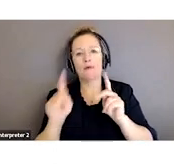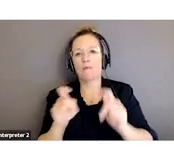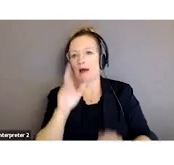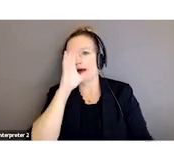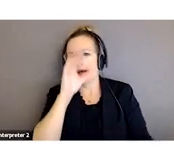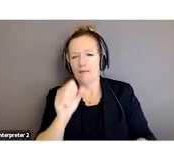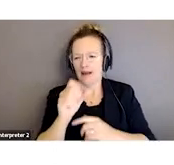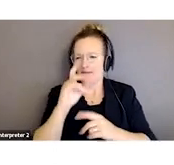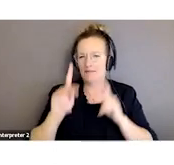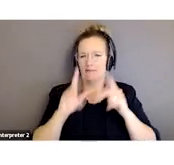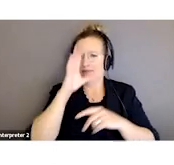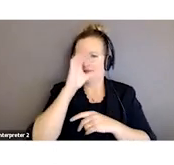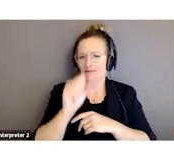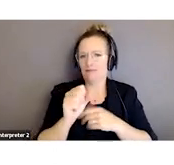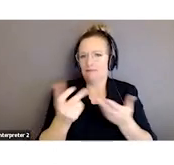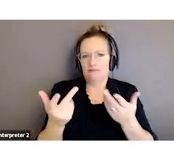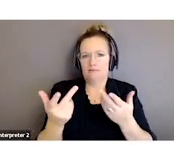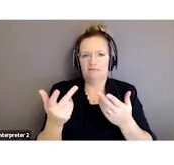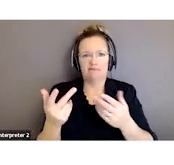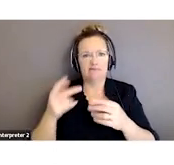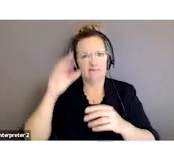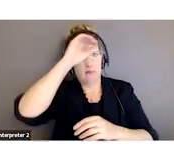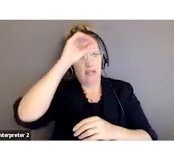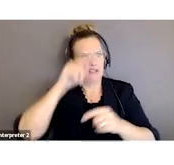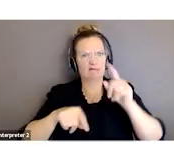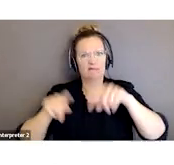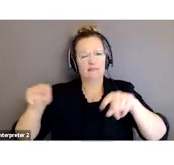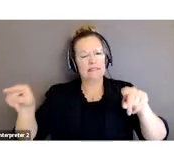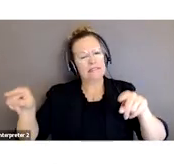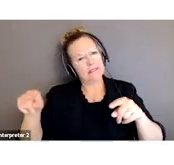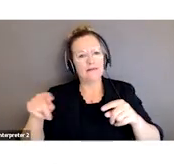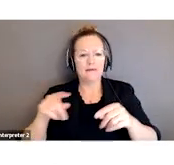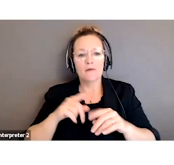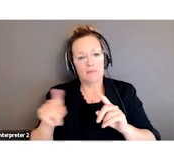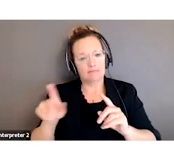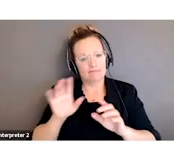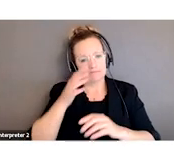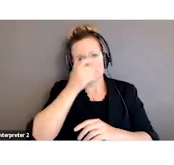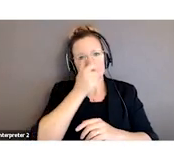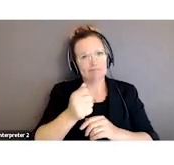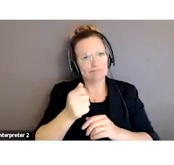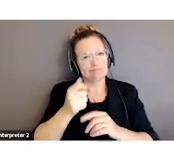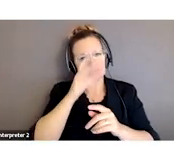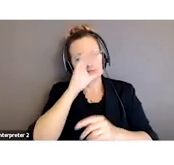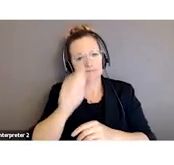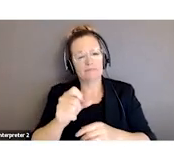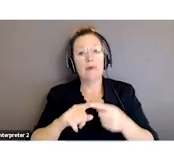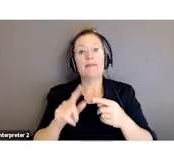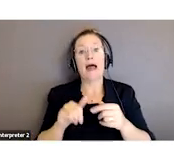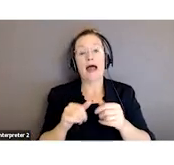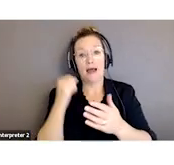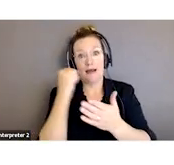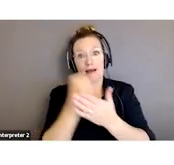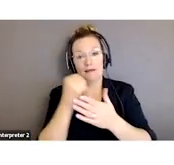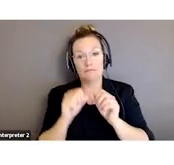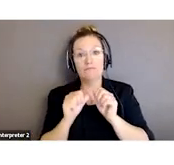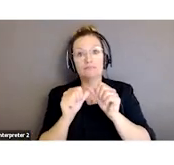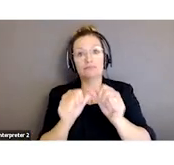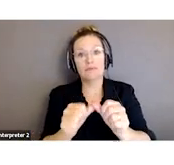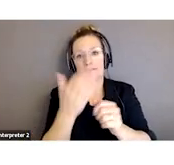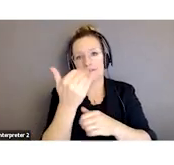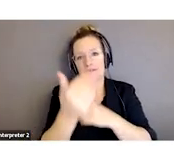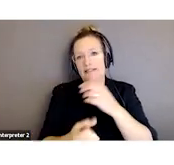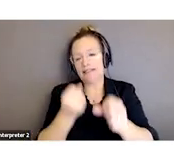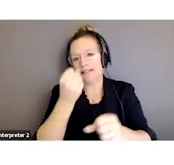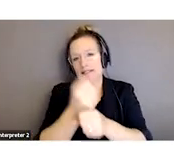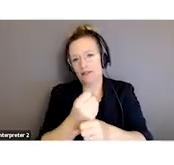that can vary. The industrial design protection will last for 15 years. It is not renewable.